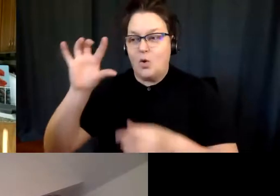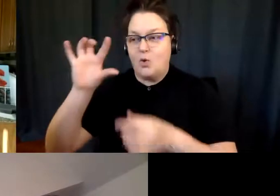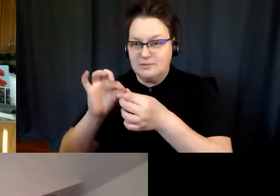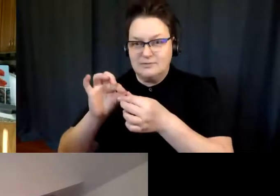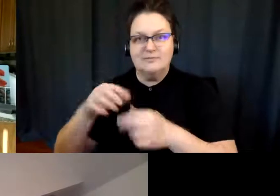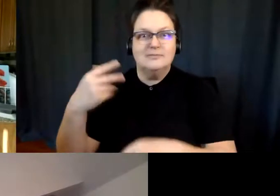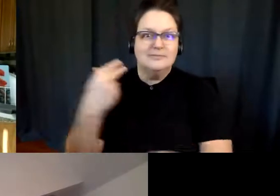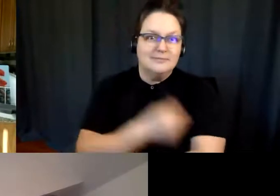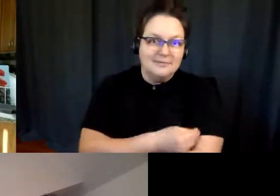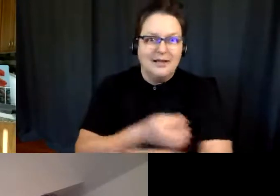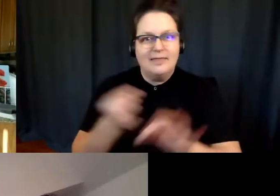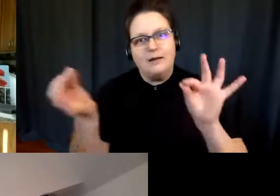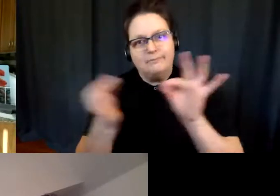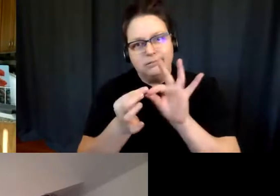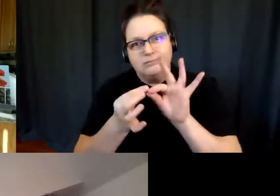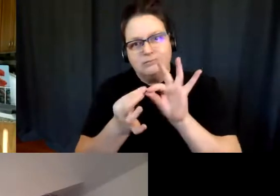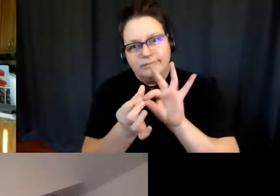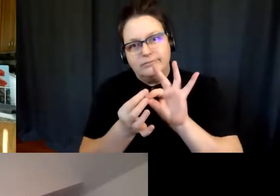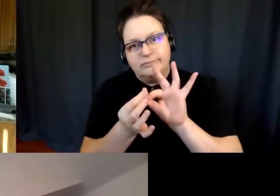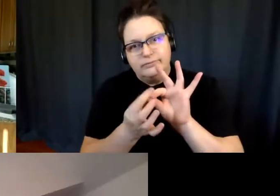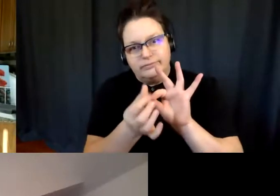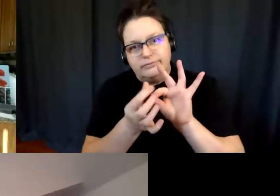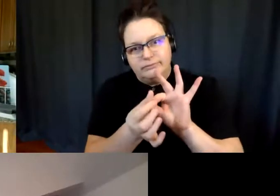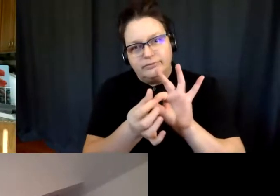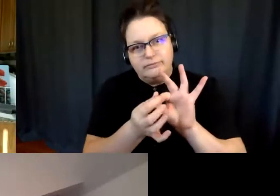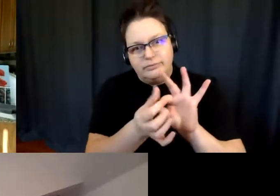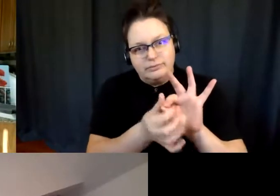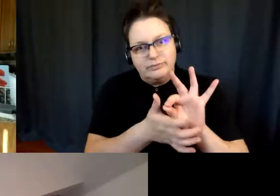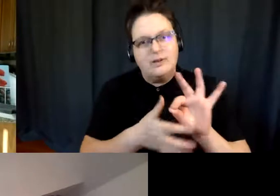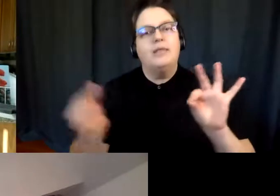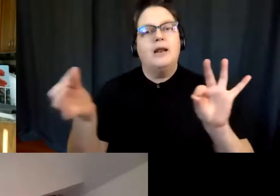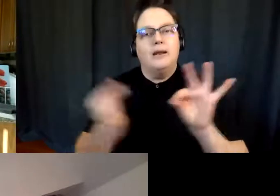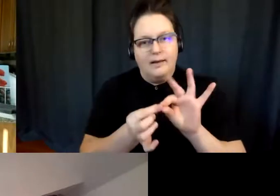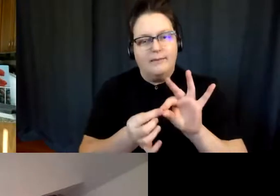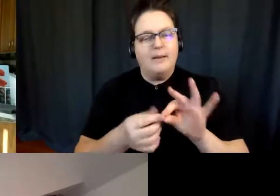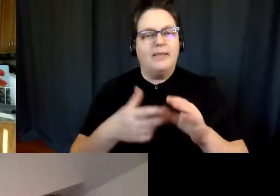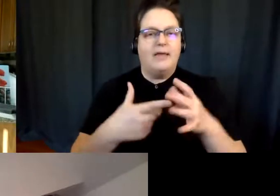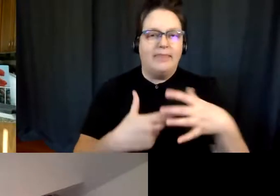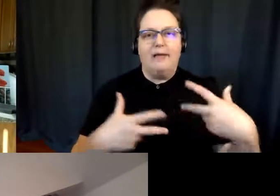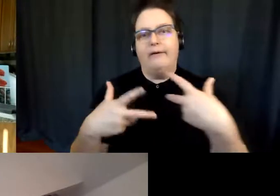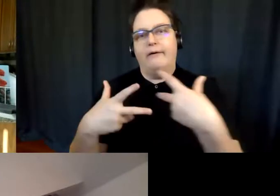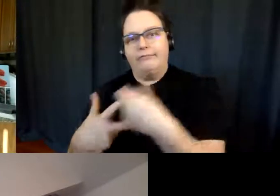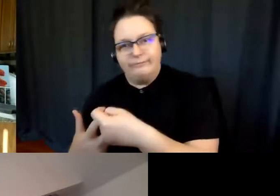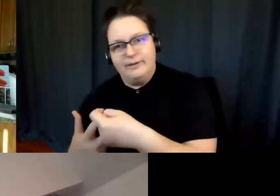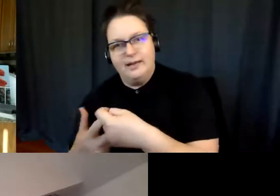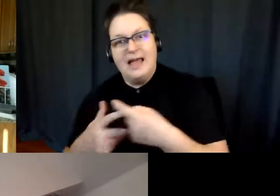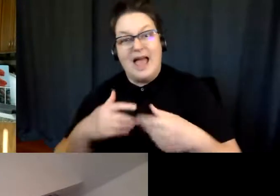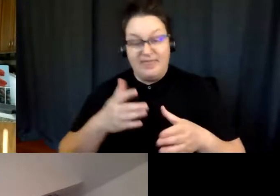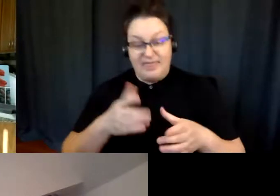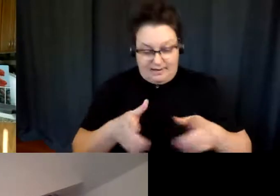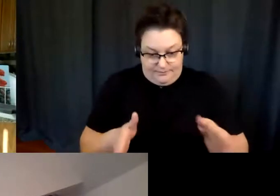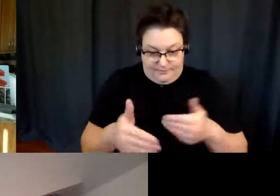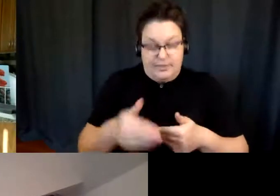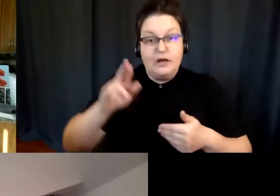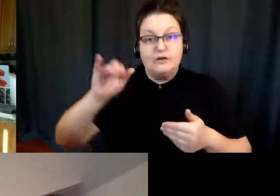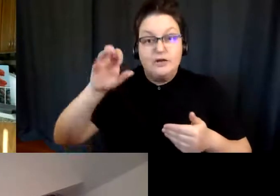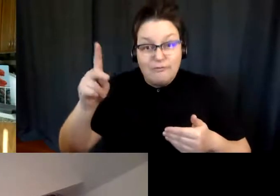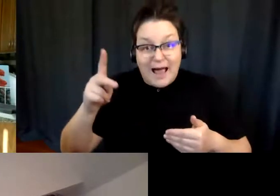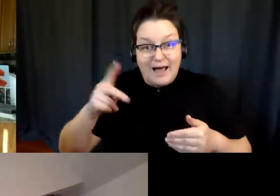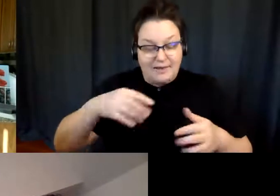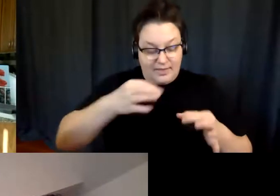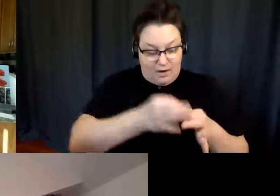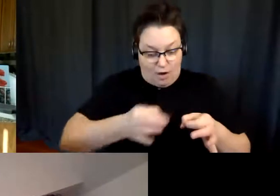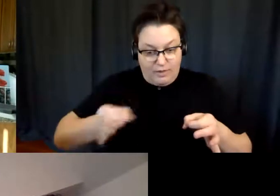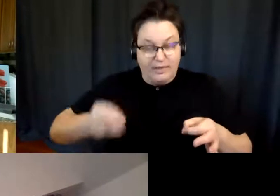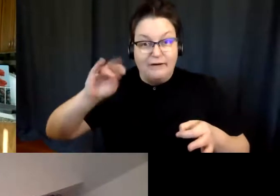And the little rack that the vials sit in so that they can be transported safely. And all the